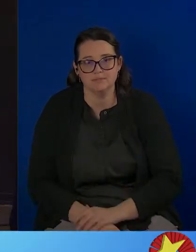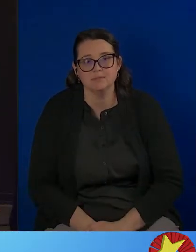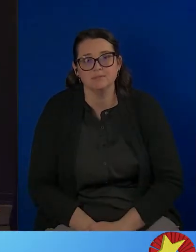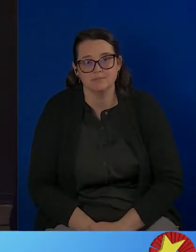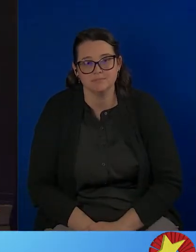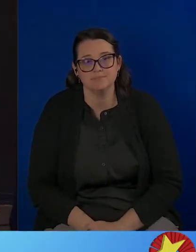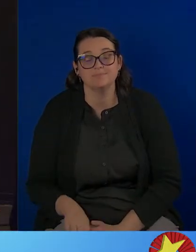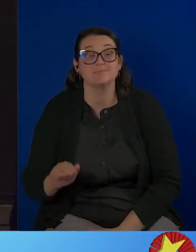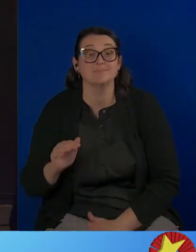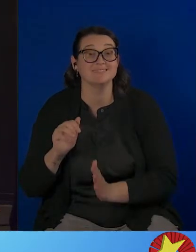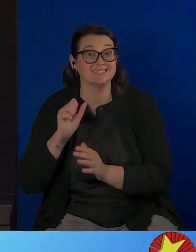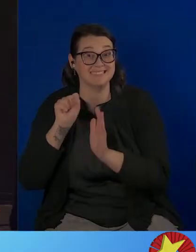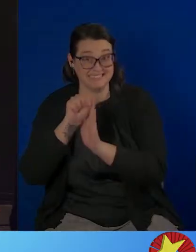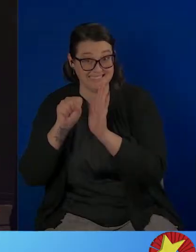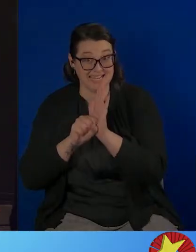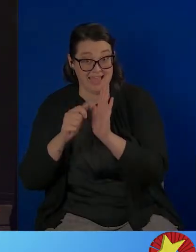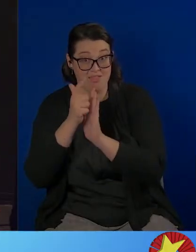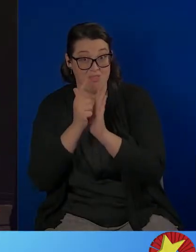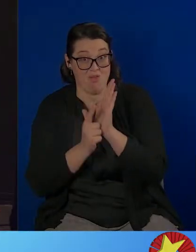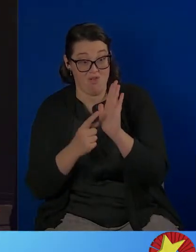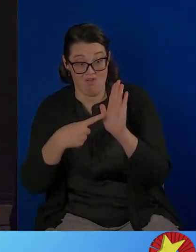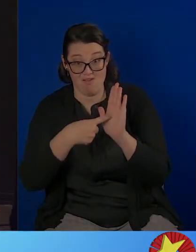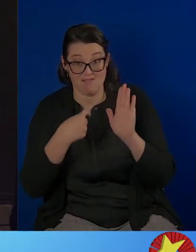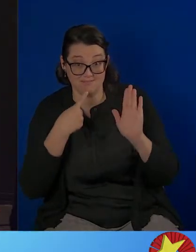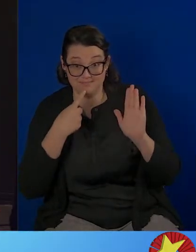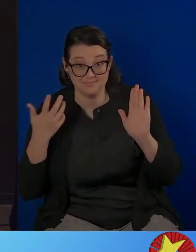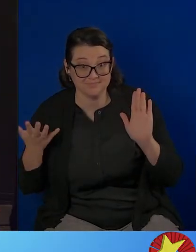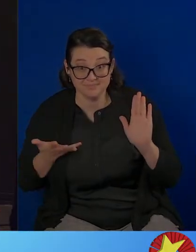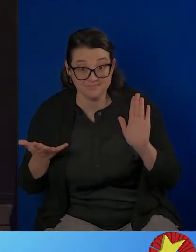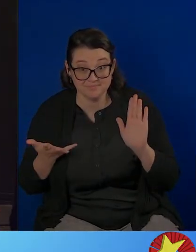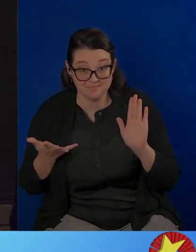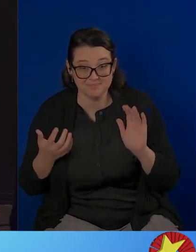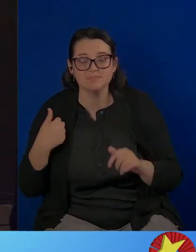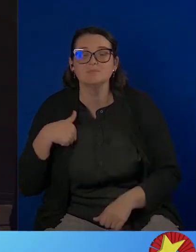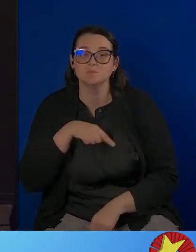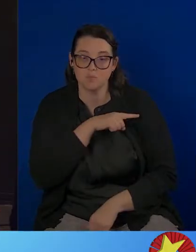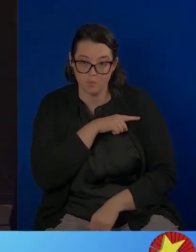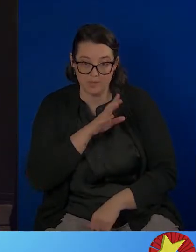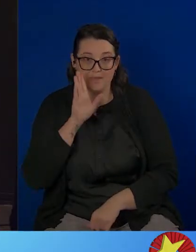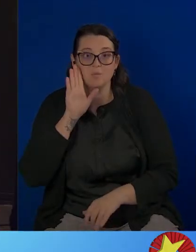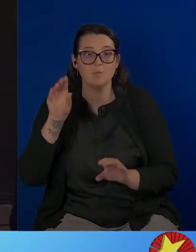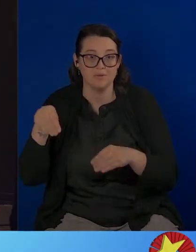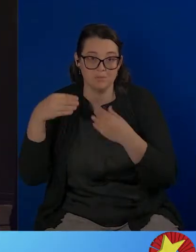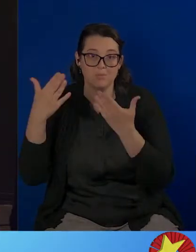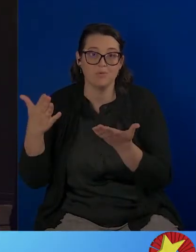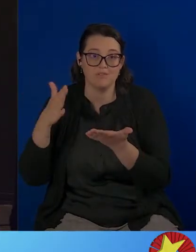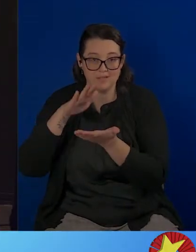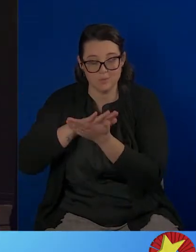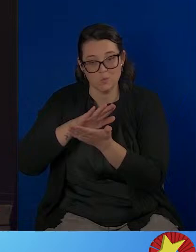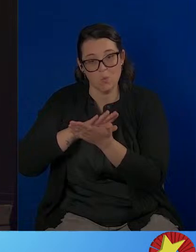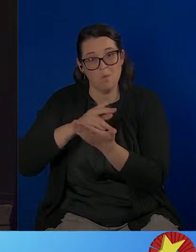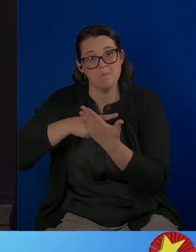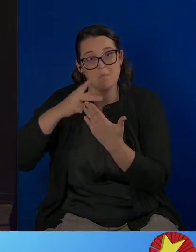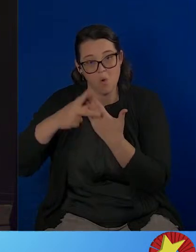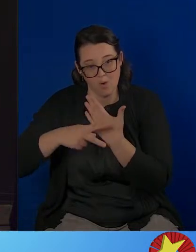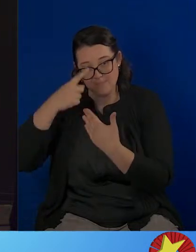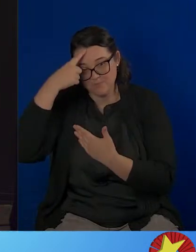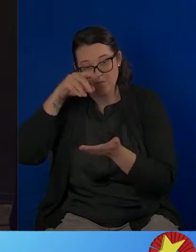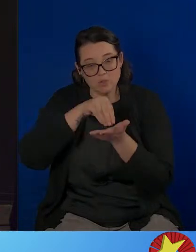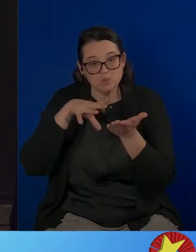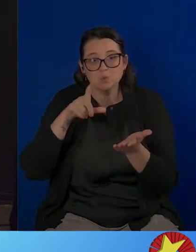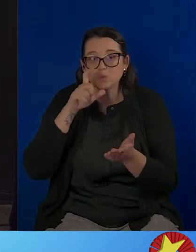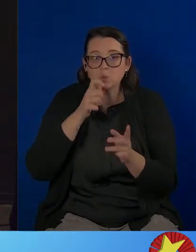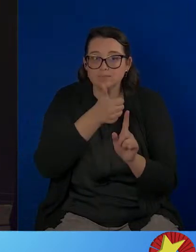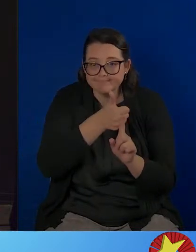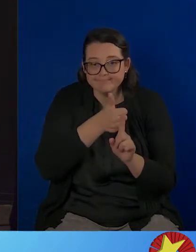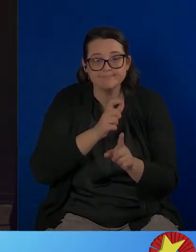Our state law says that we will provide school programming for students who are